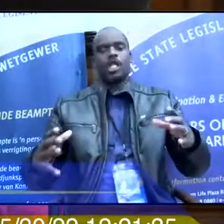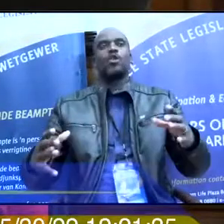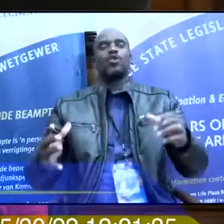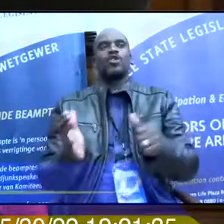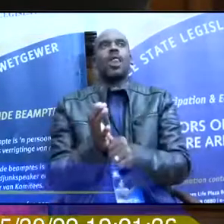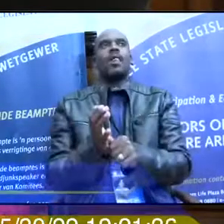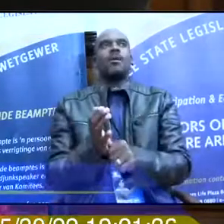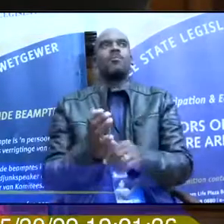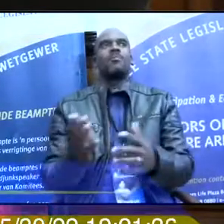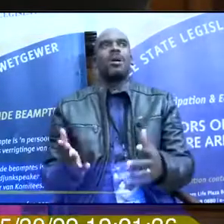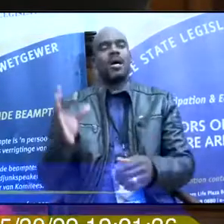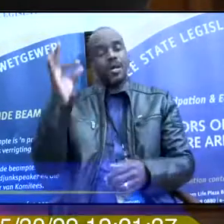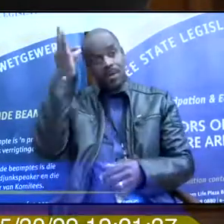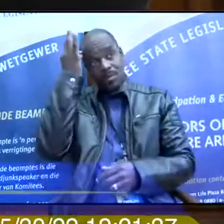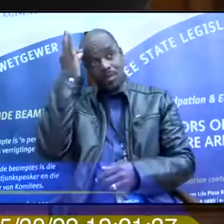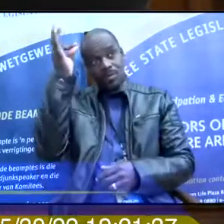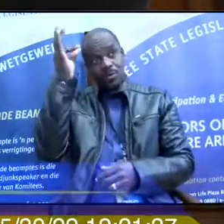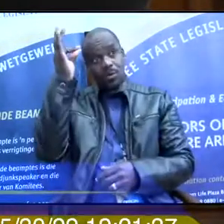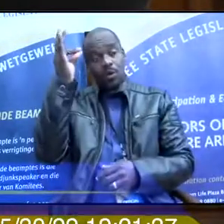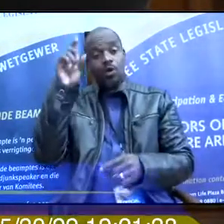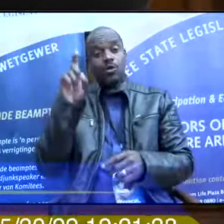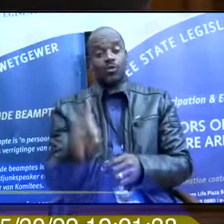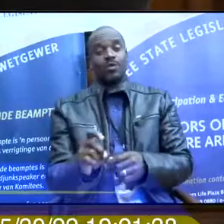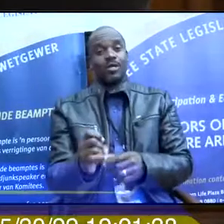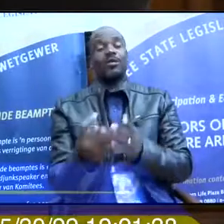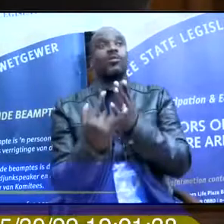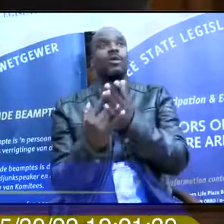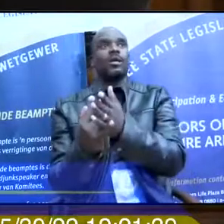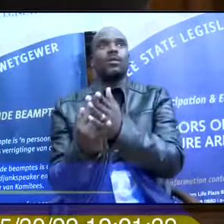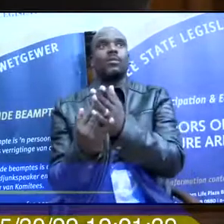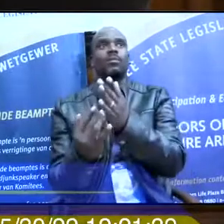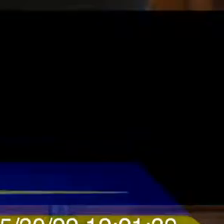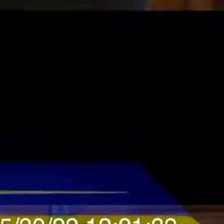state there's a need for intervention at that level